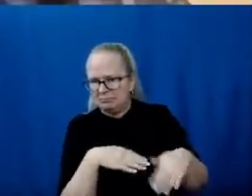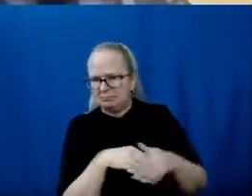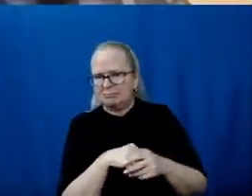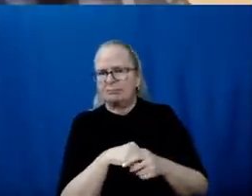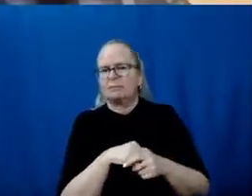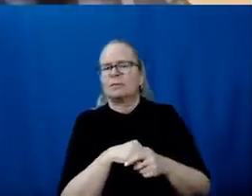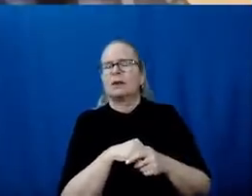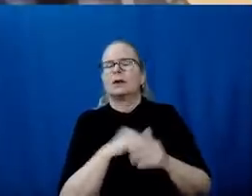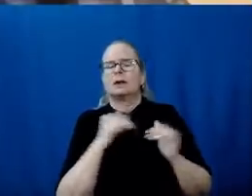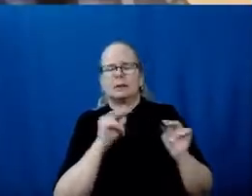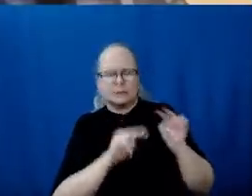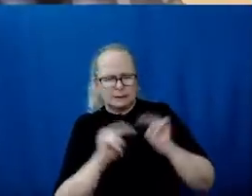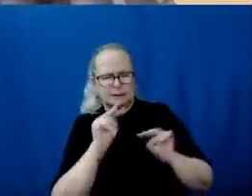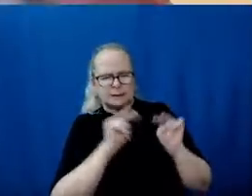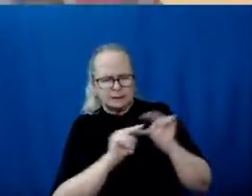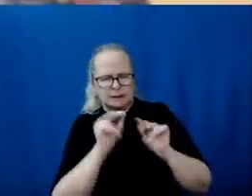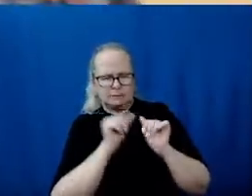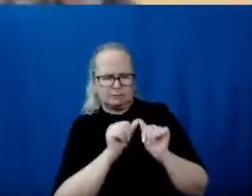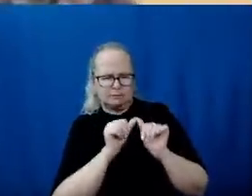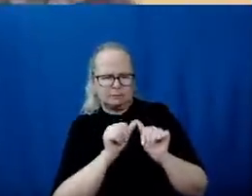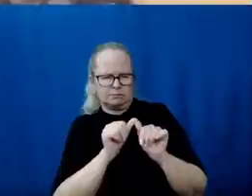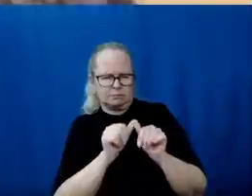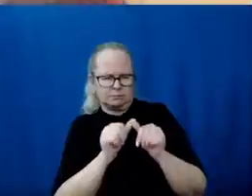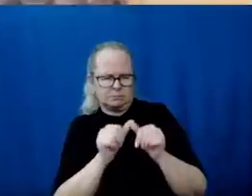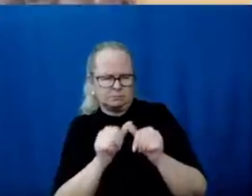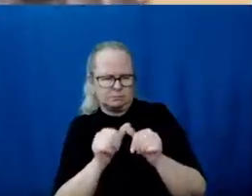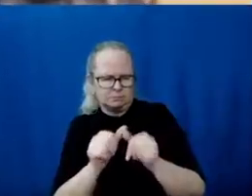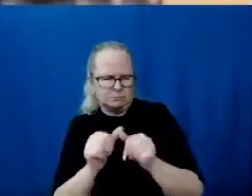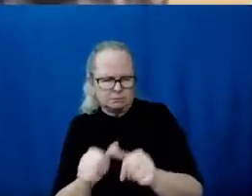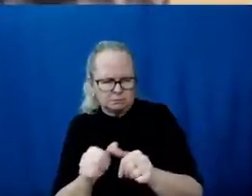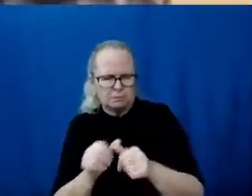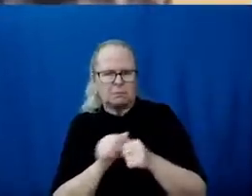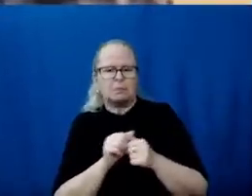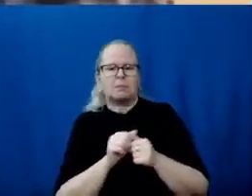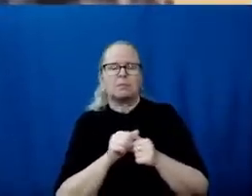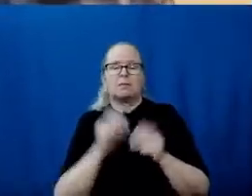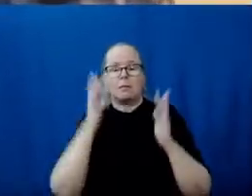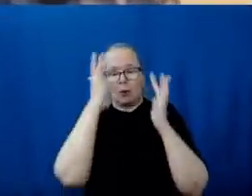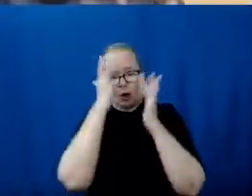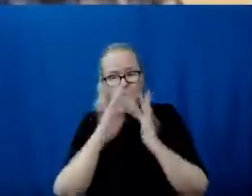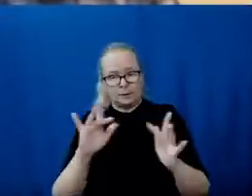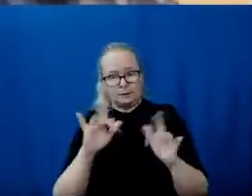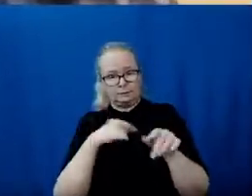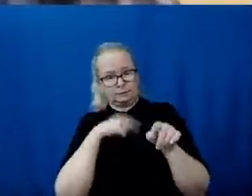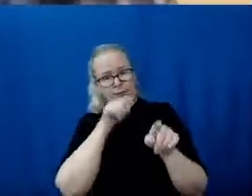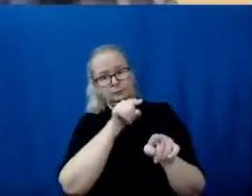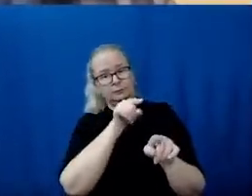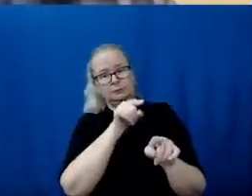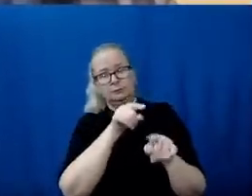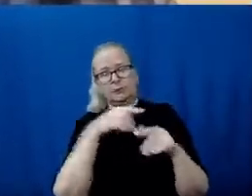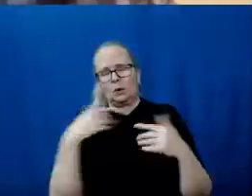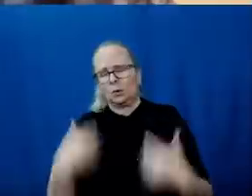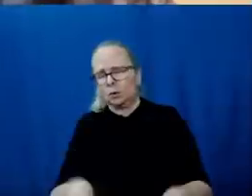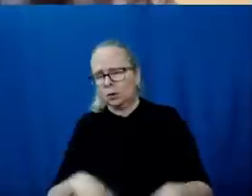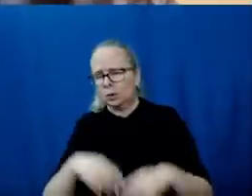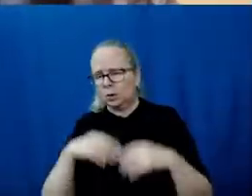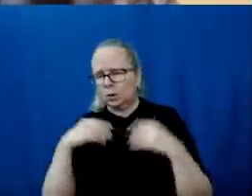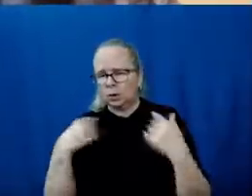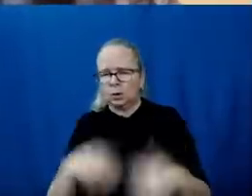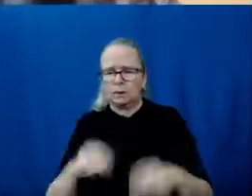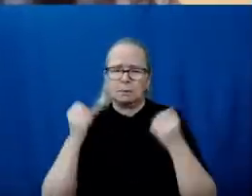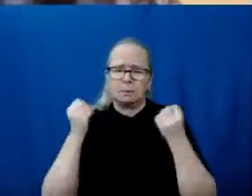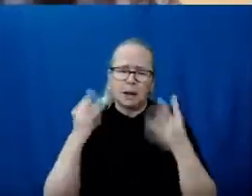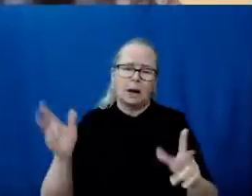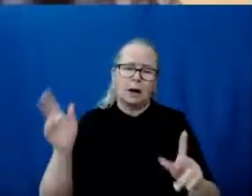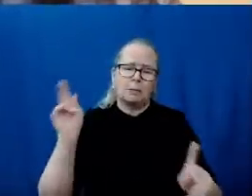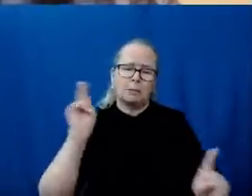COVID-19. And we ended up staying because we observed some really interesting things. In hospitals, despite dozens and dozens and dozens